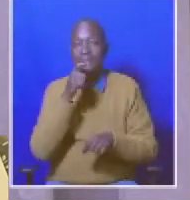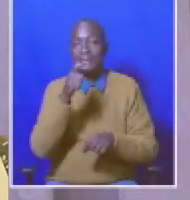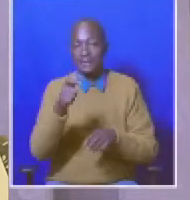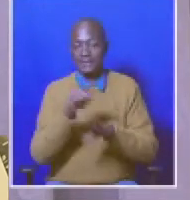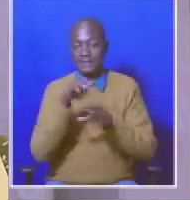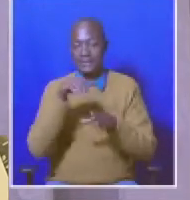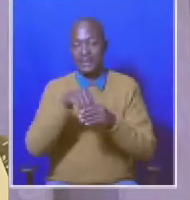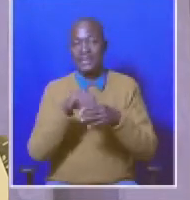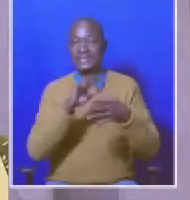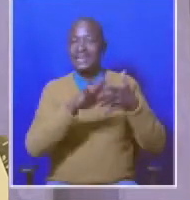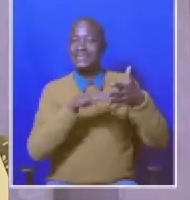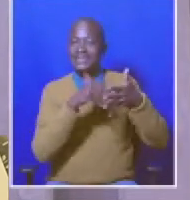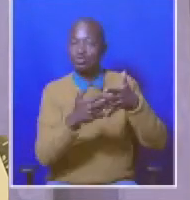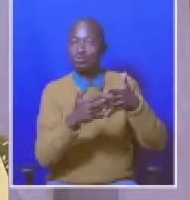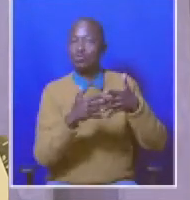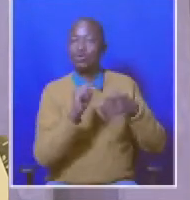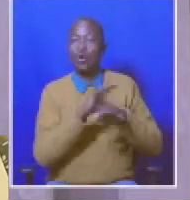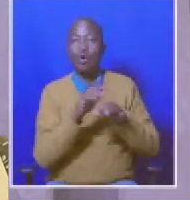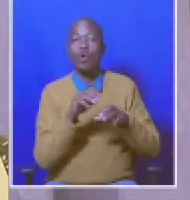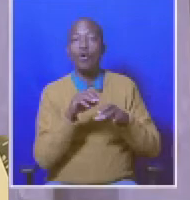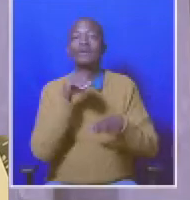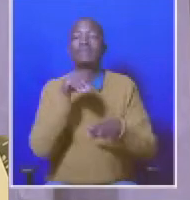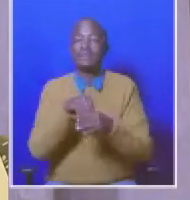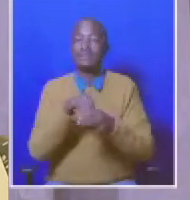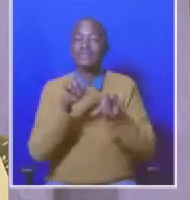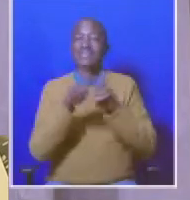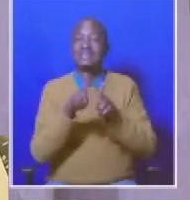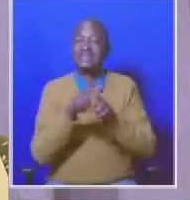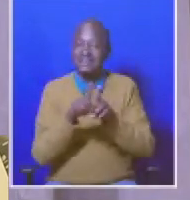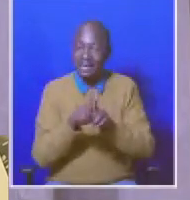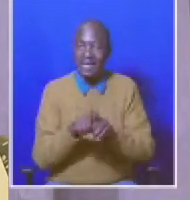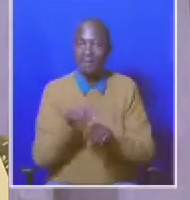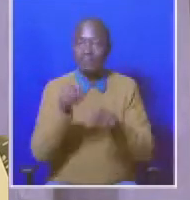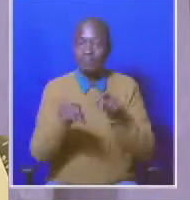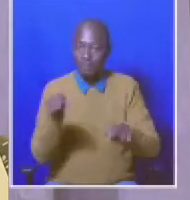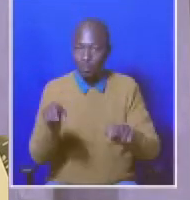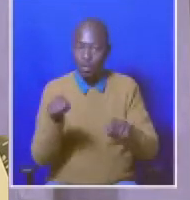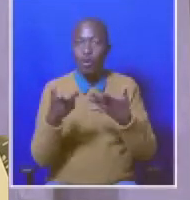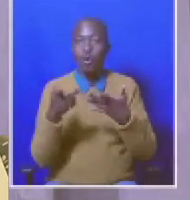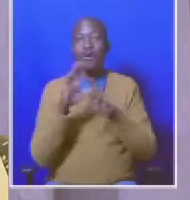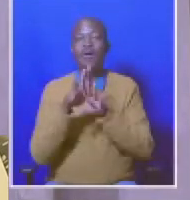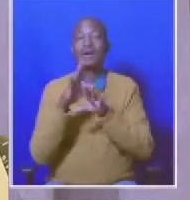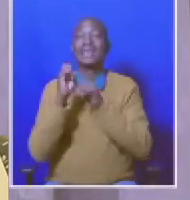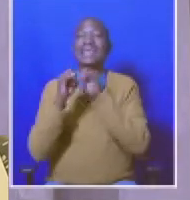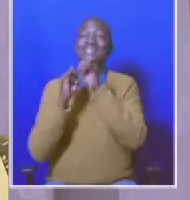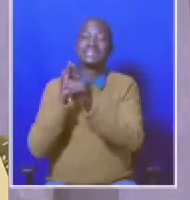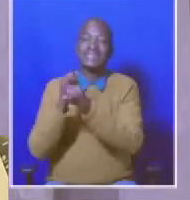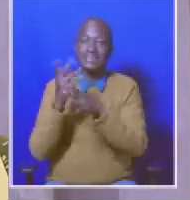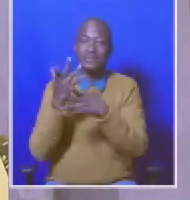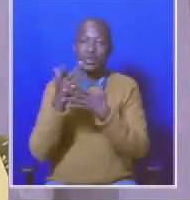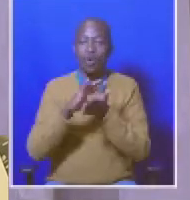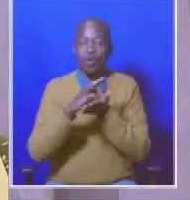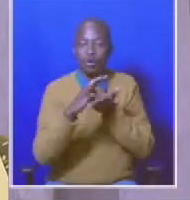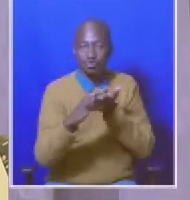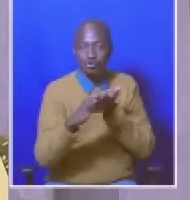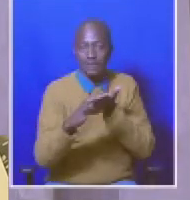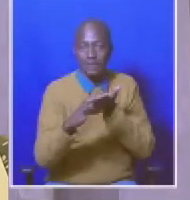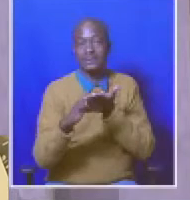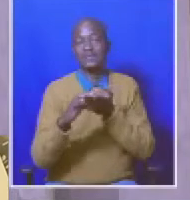schedule, or involve the same persons, entities, or contracts